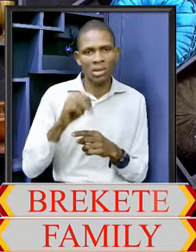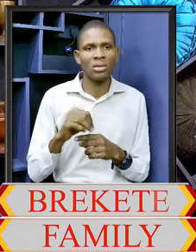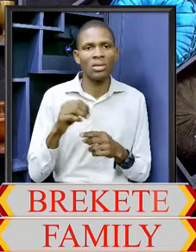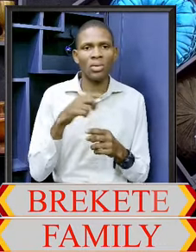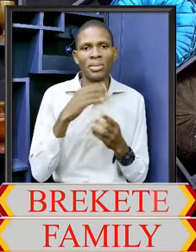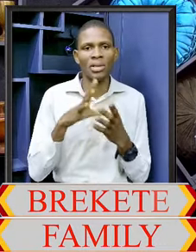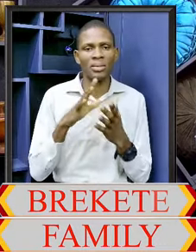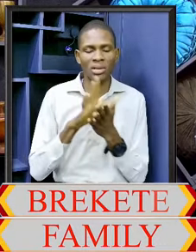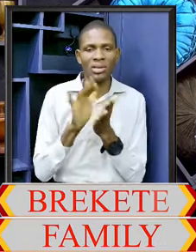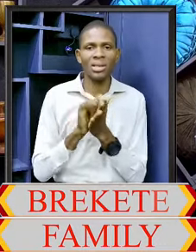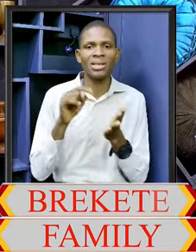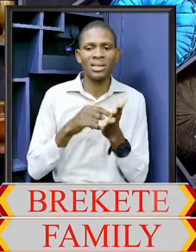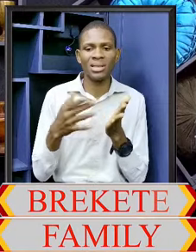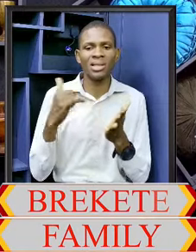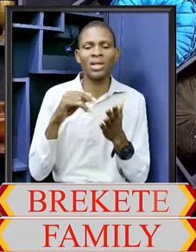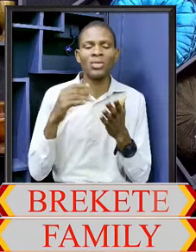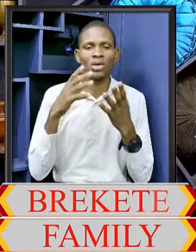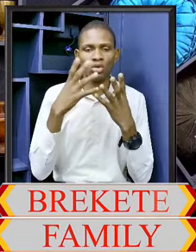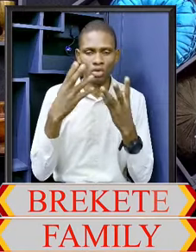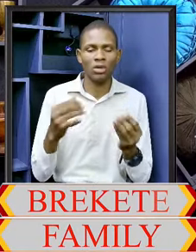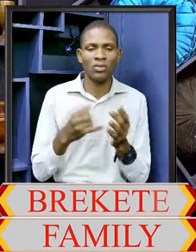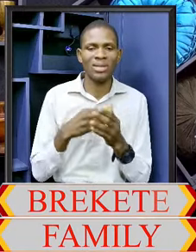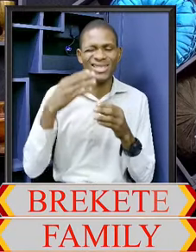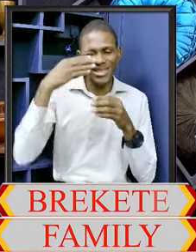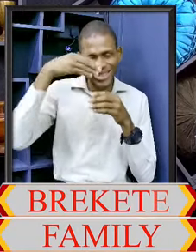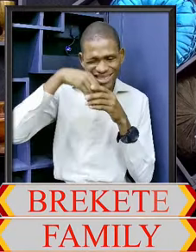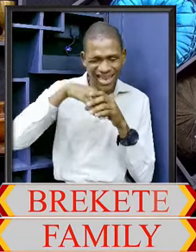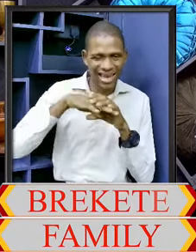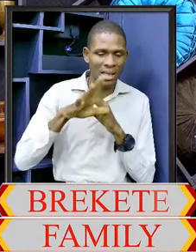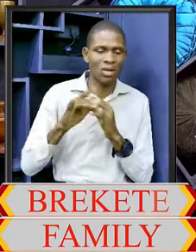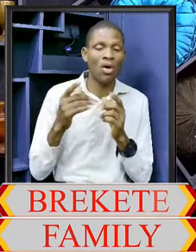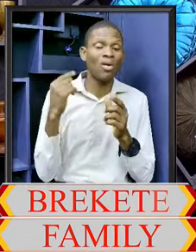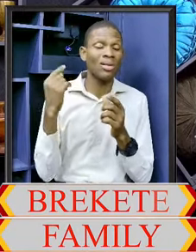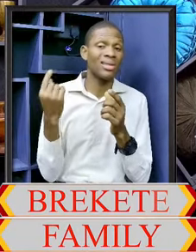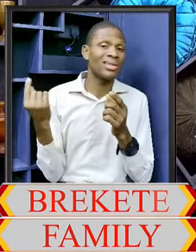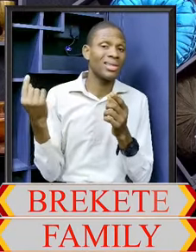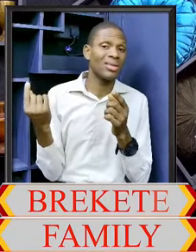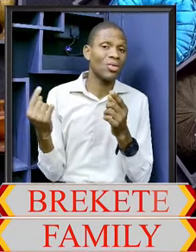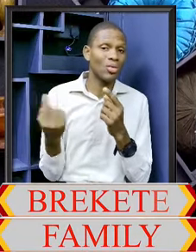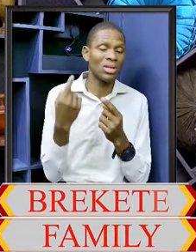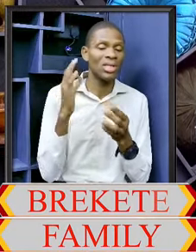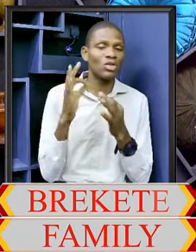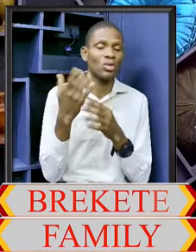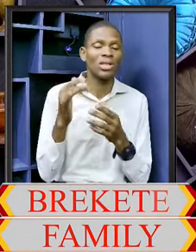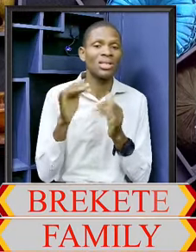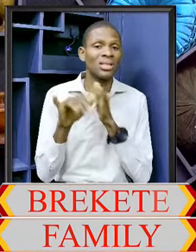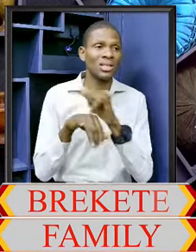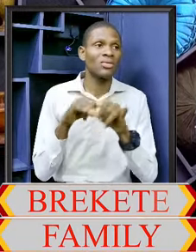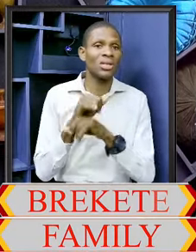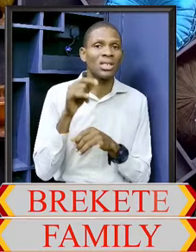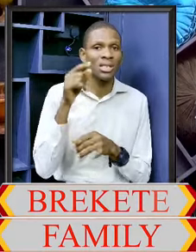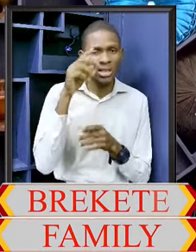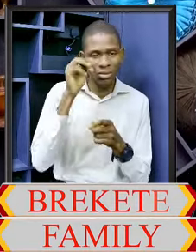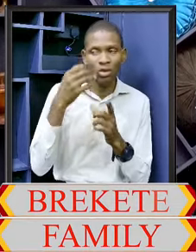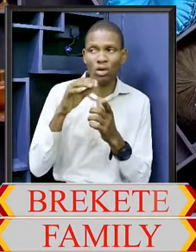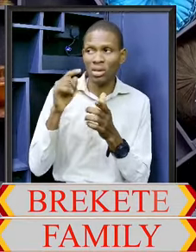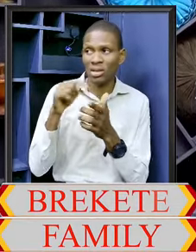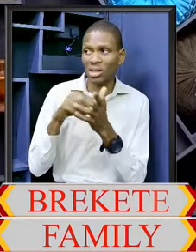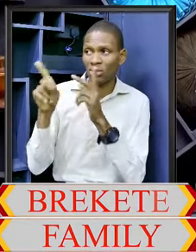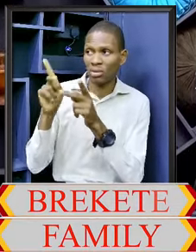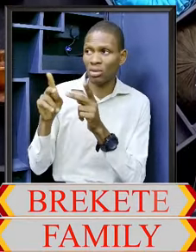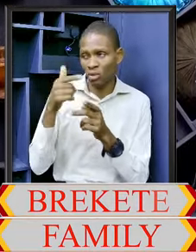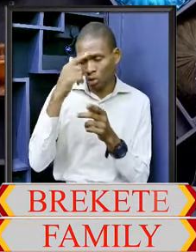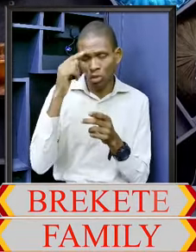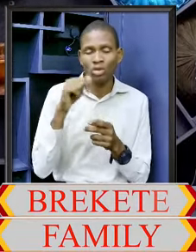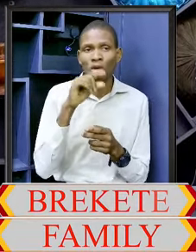say, this thing, they go fit resolve them internally, unless somebody they deceive him or deceive this other people, because